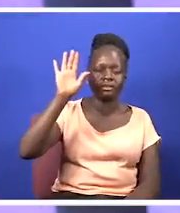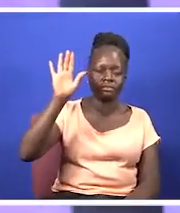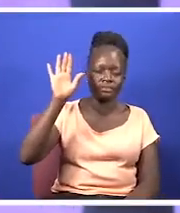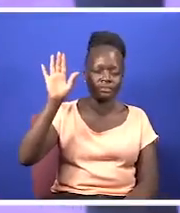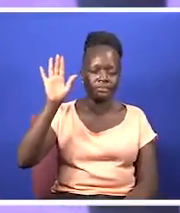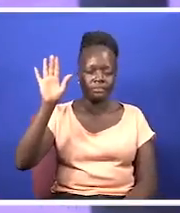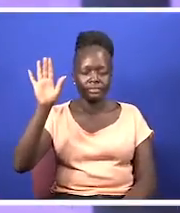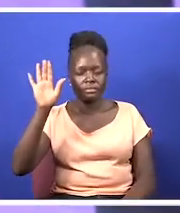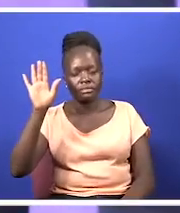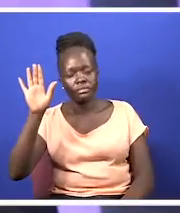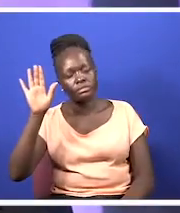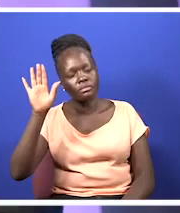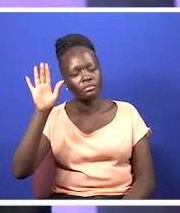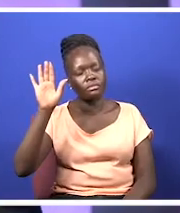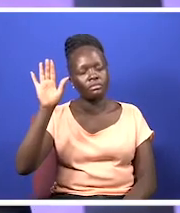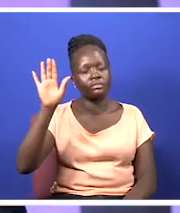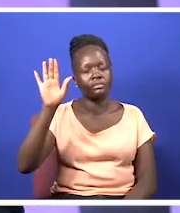Oh.